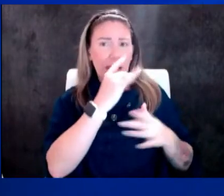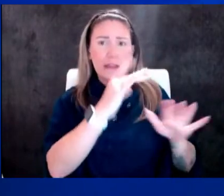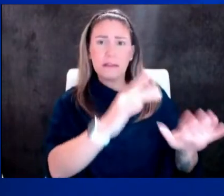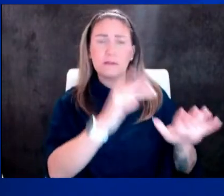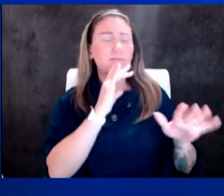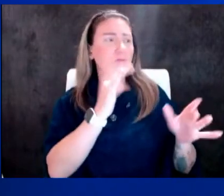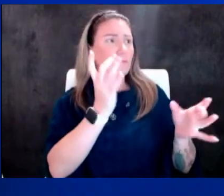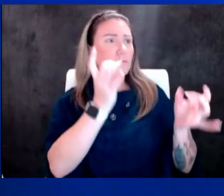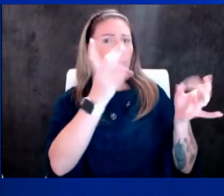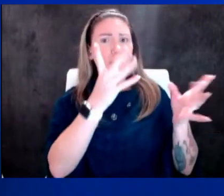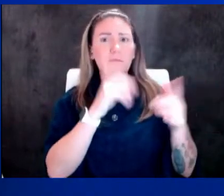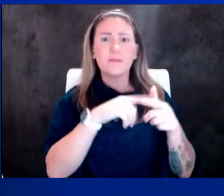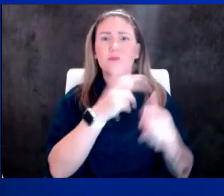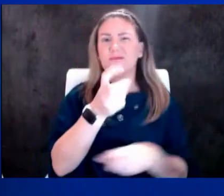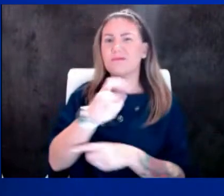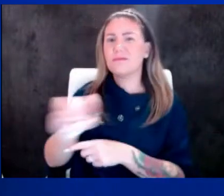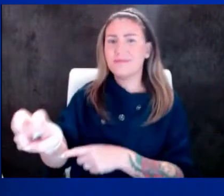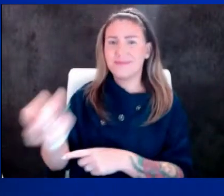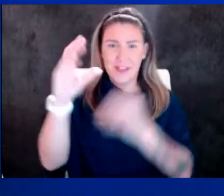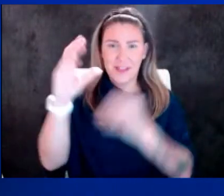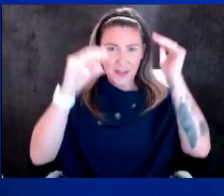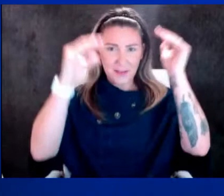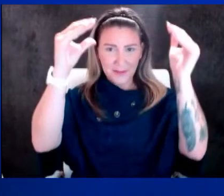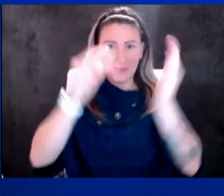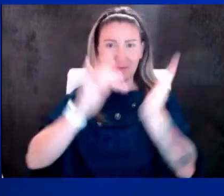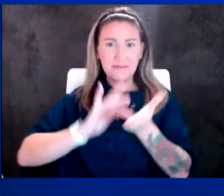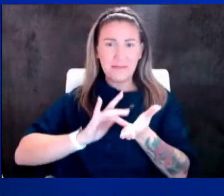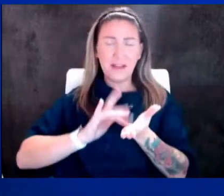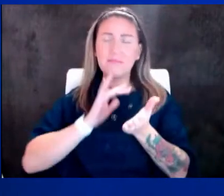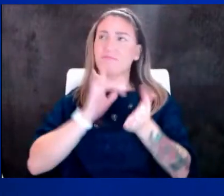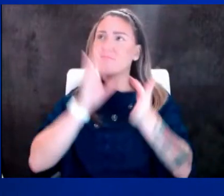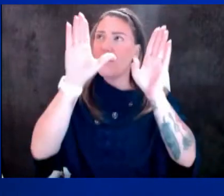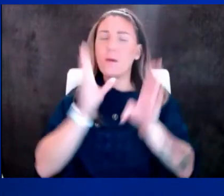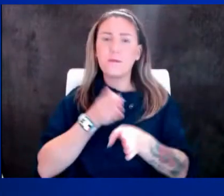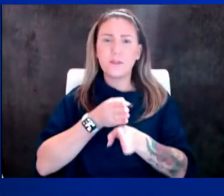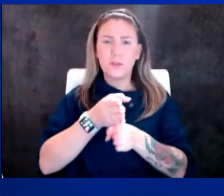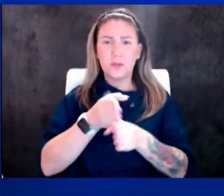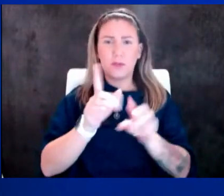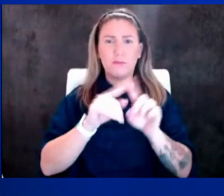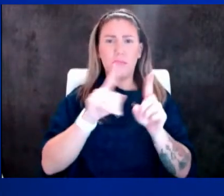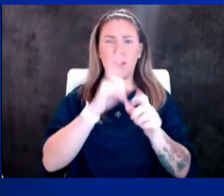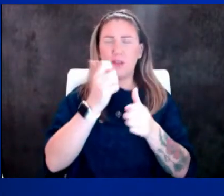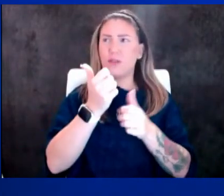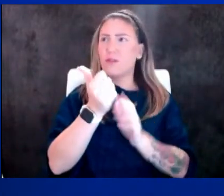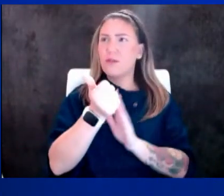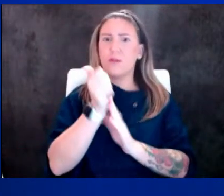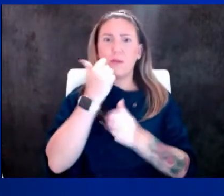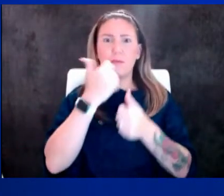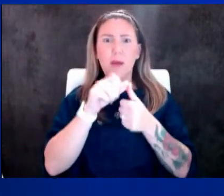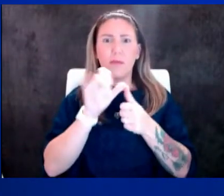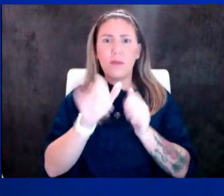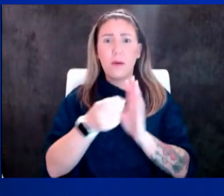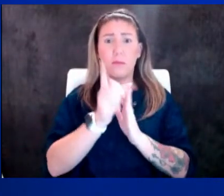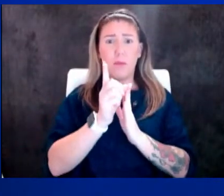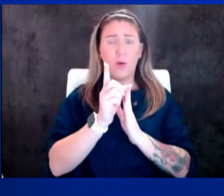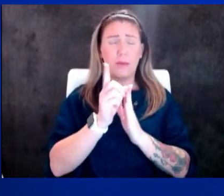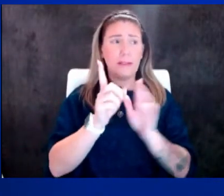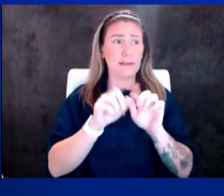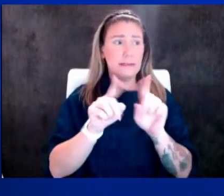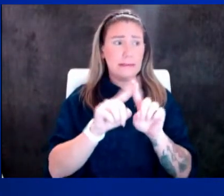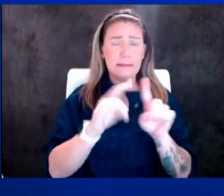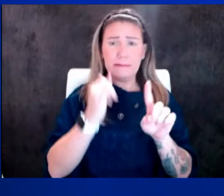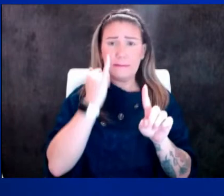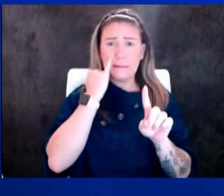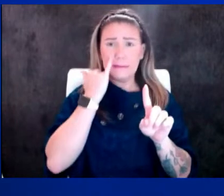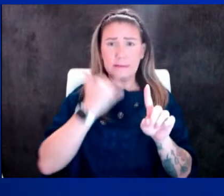medicine, and I loved it, had a great career. But I remember that formative moment, and I remember the pain, the anxiety. It's one thing if I'm sick, to make a child or a